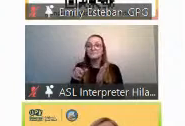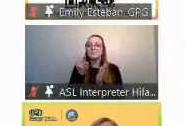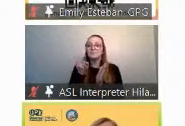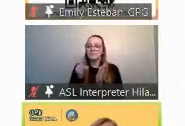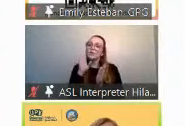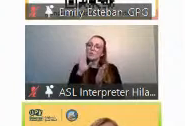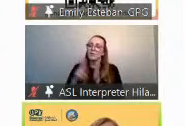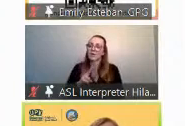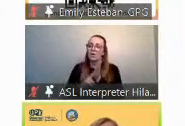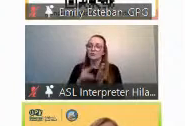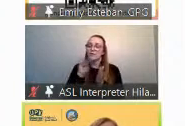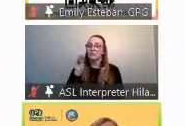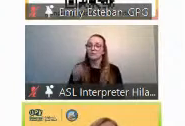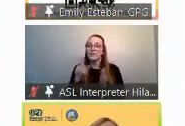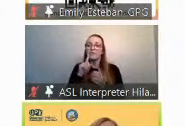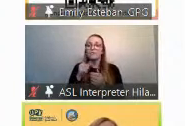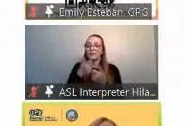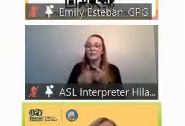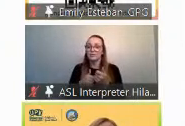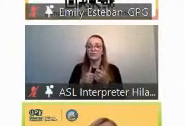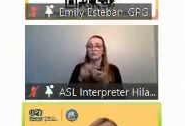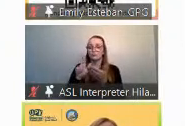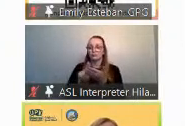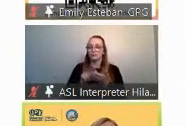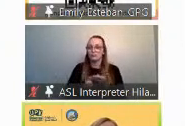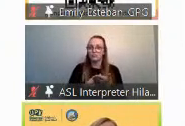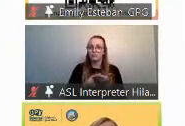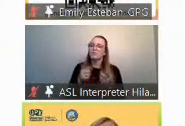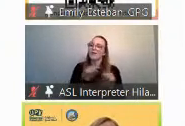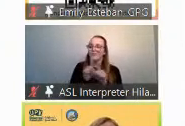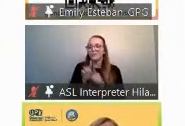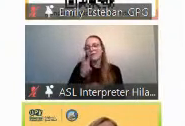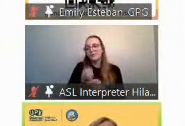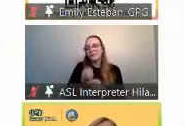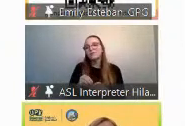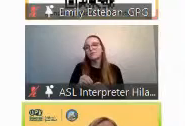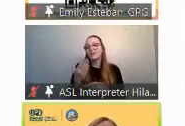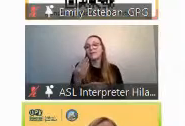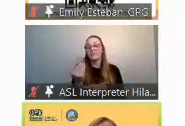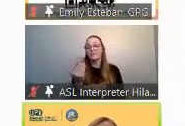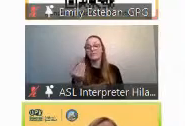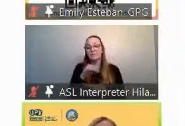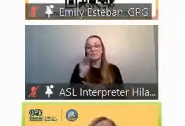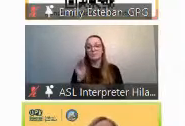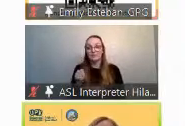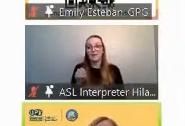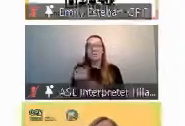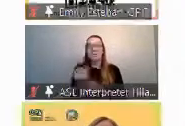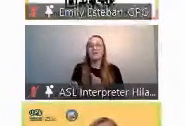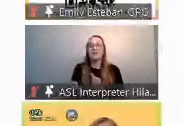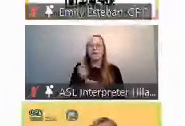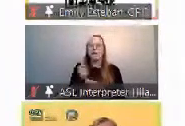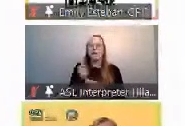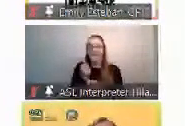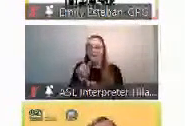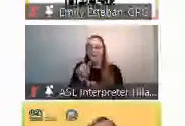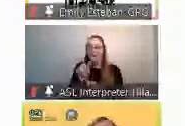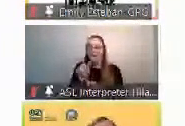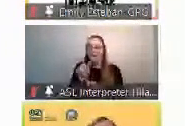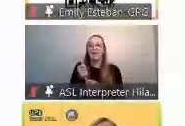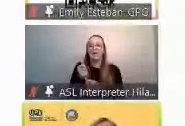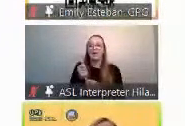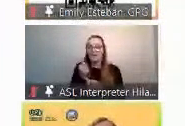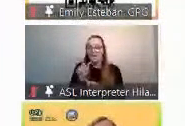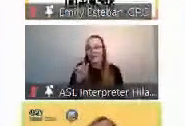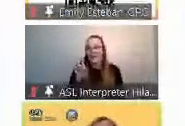for each of these respective contracts, which also includes the 15% admin costs. However,